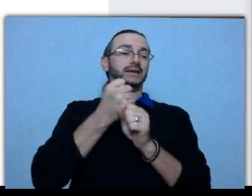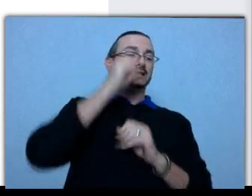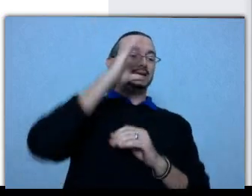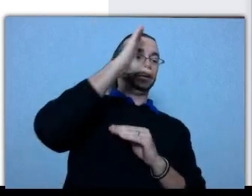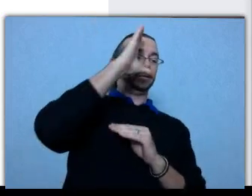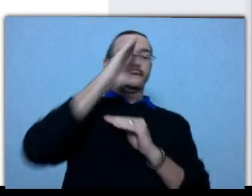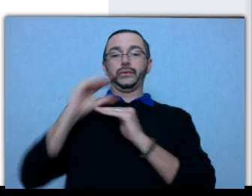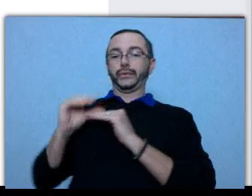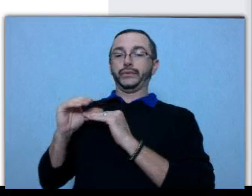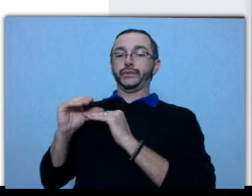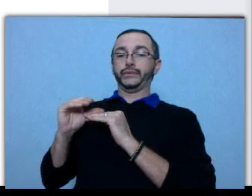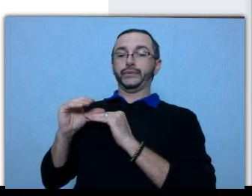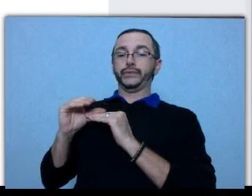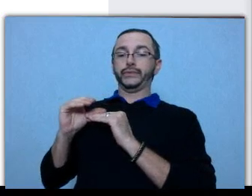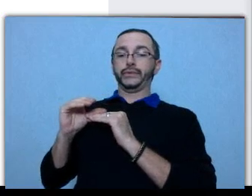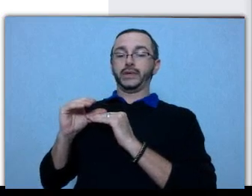equivalent,